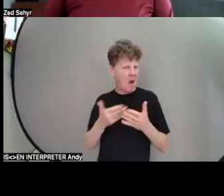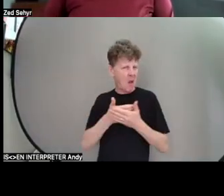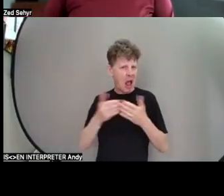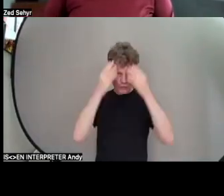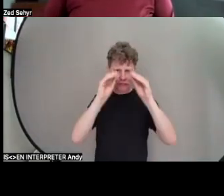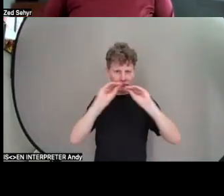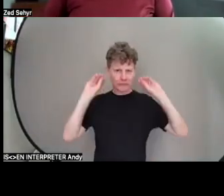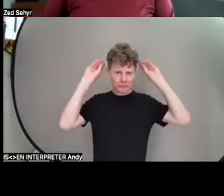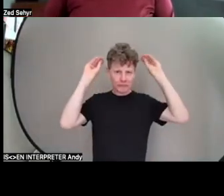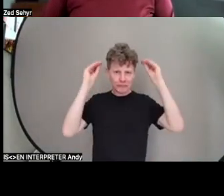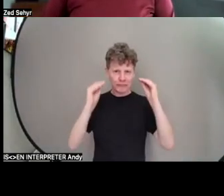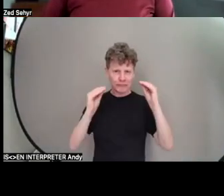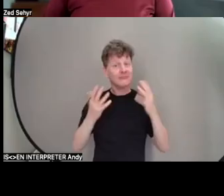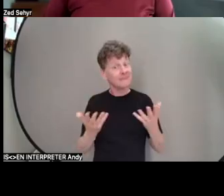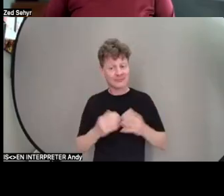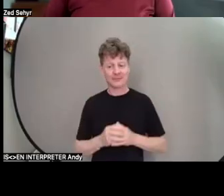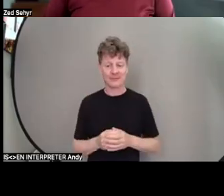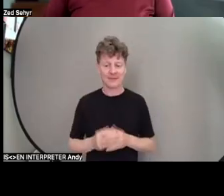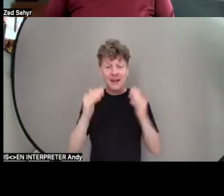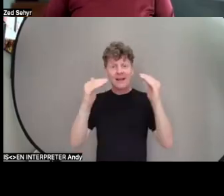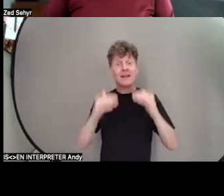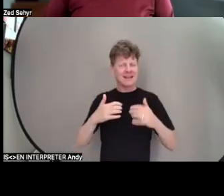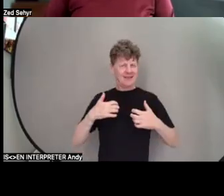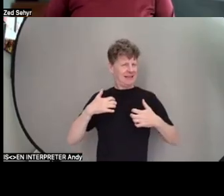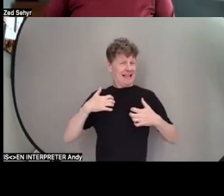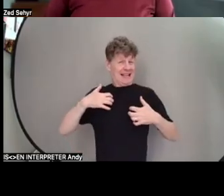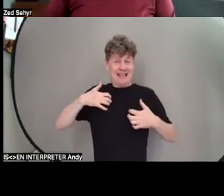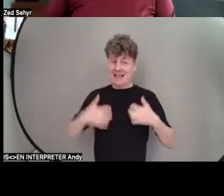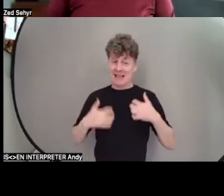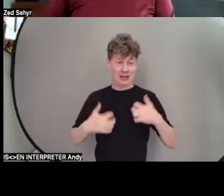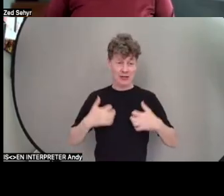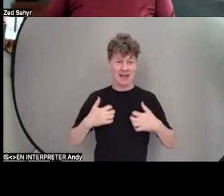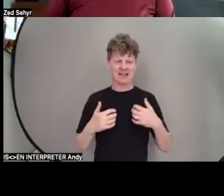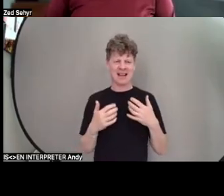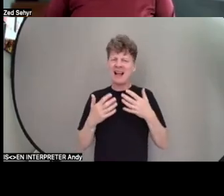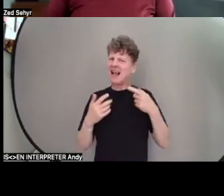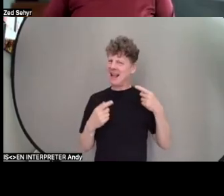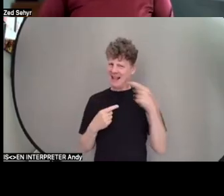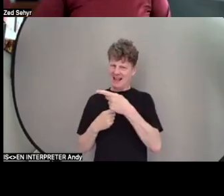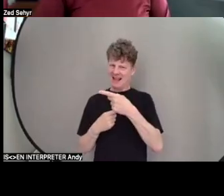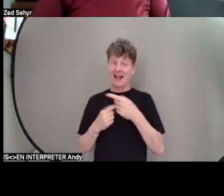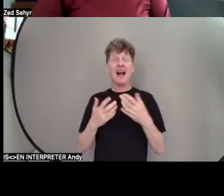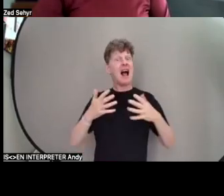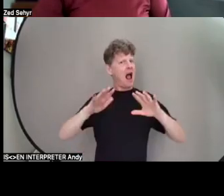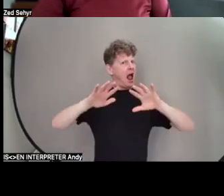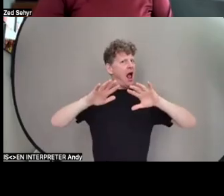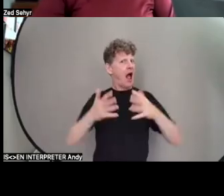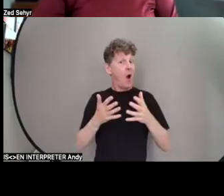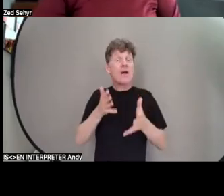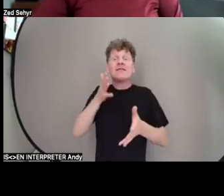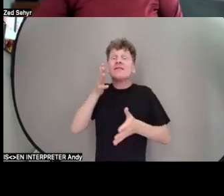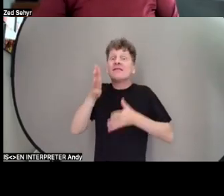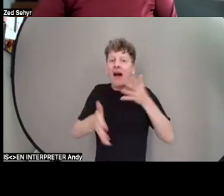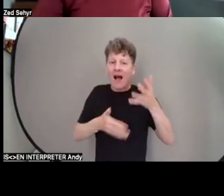So here is where it gets really interesting, is how is the sign language